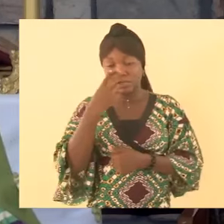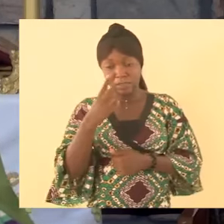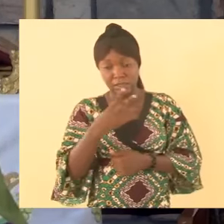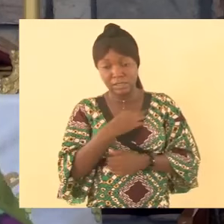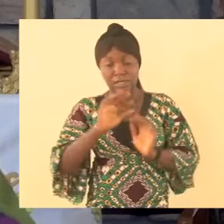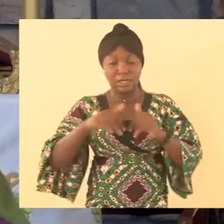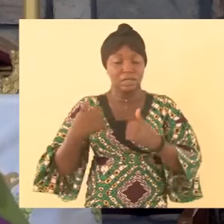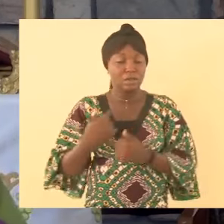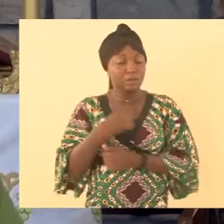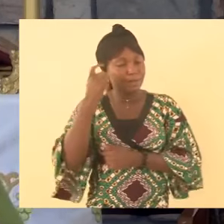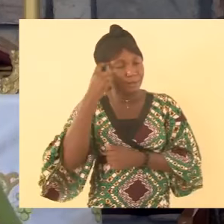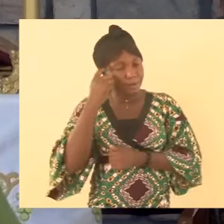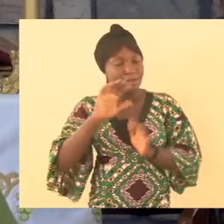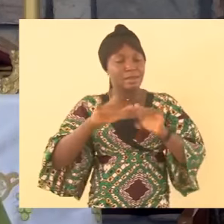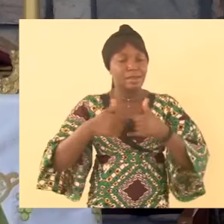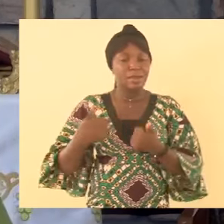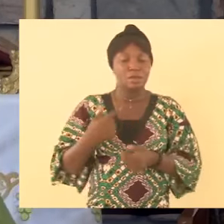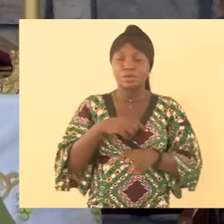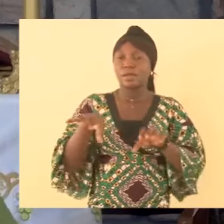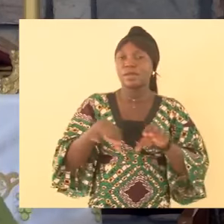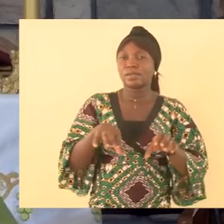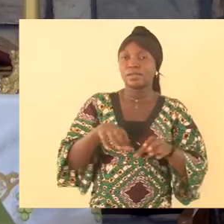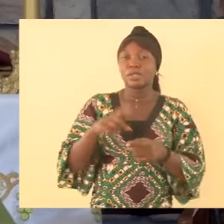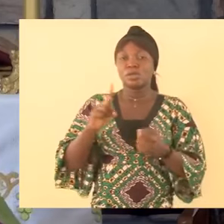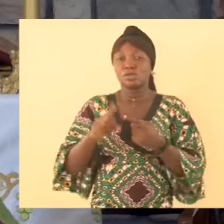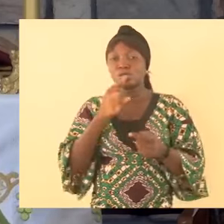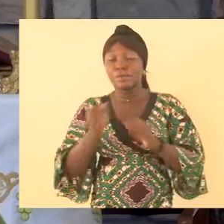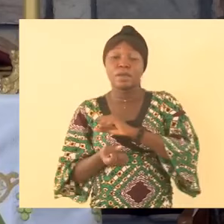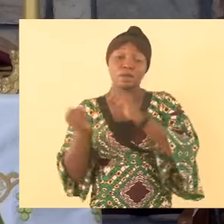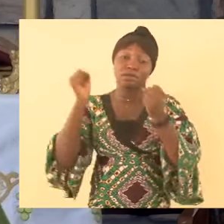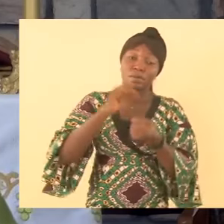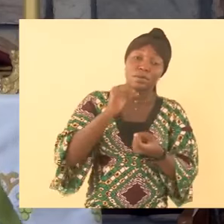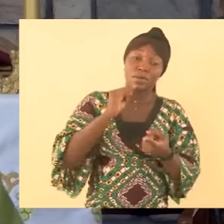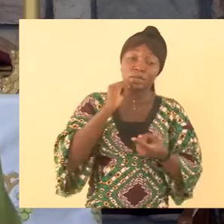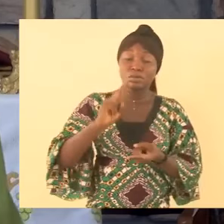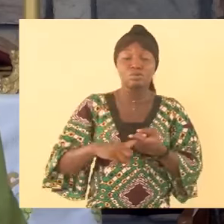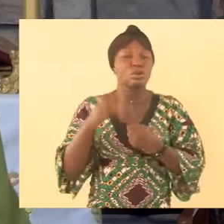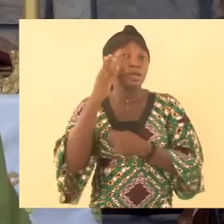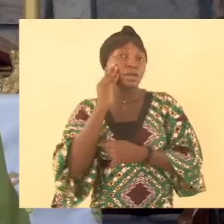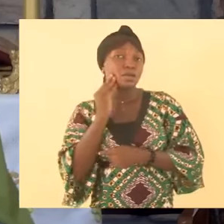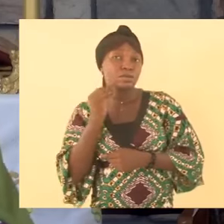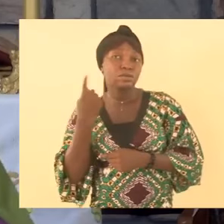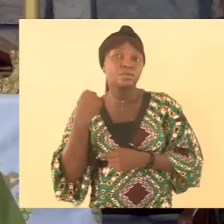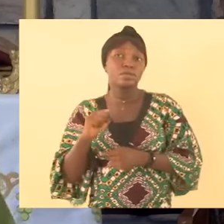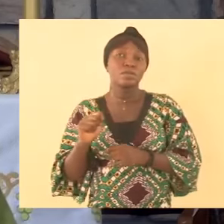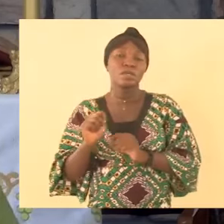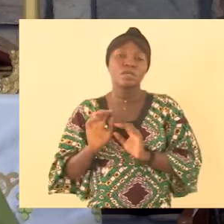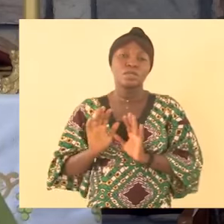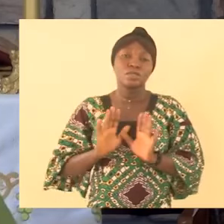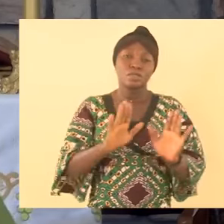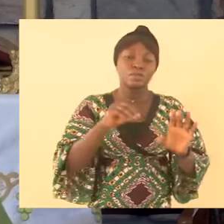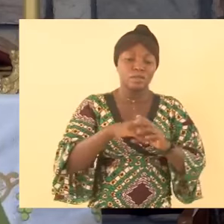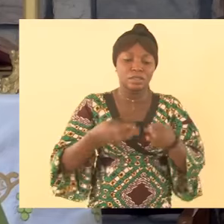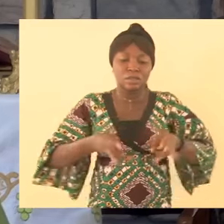see, in how we think, and in how we act. To be converted is to experience a profound